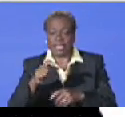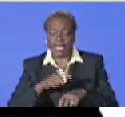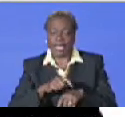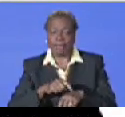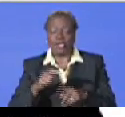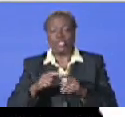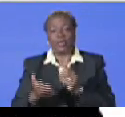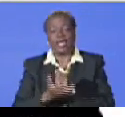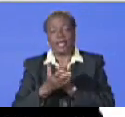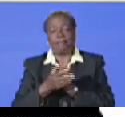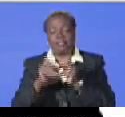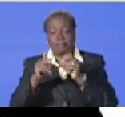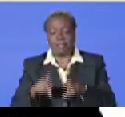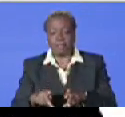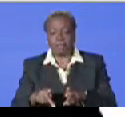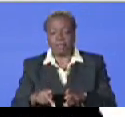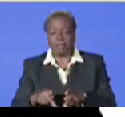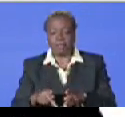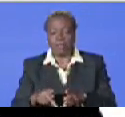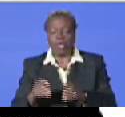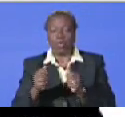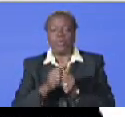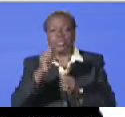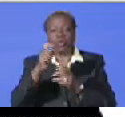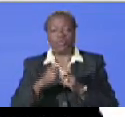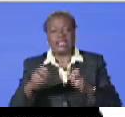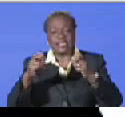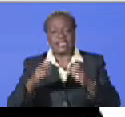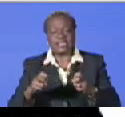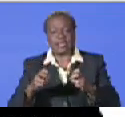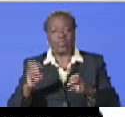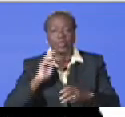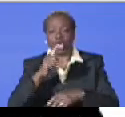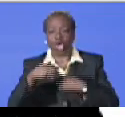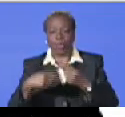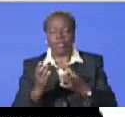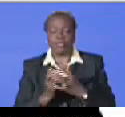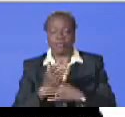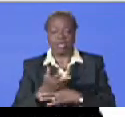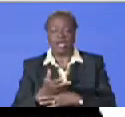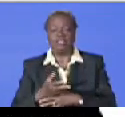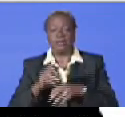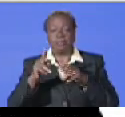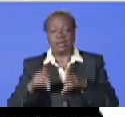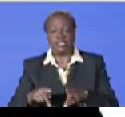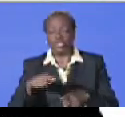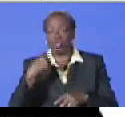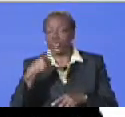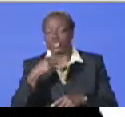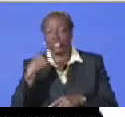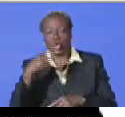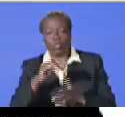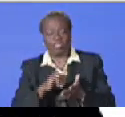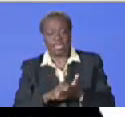With the crisis that the country is going through, there have been persons who've been informed that